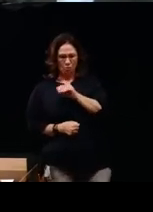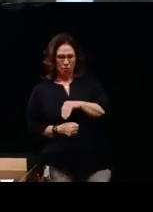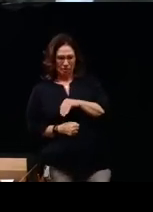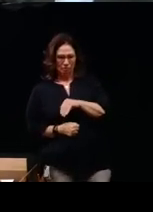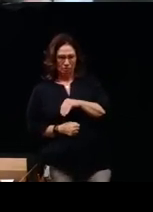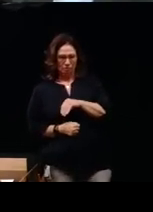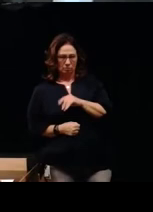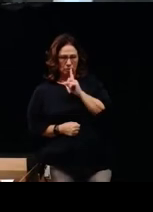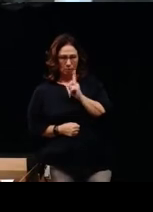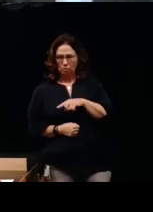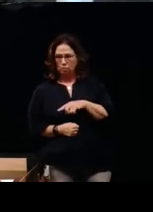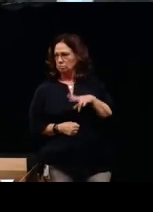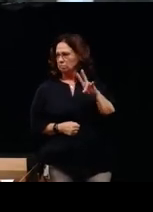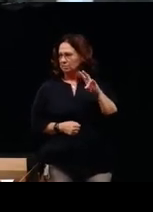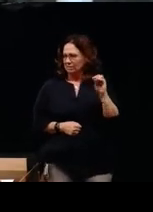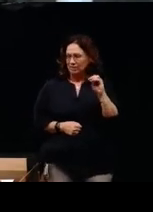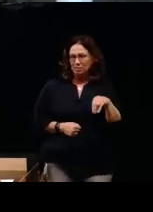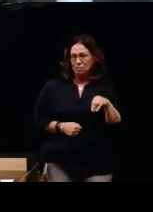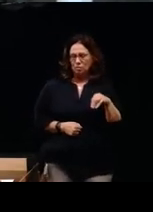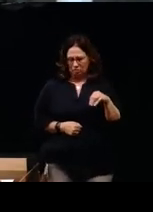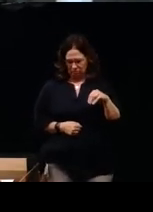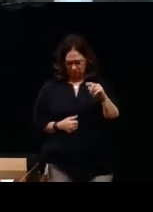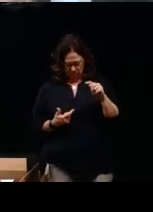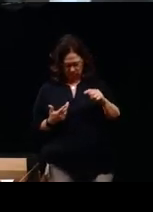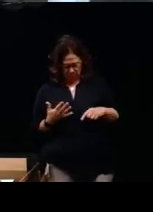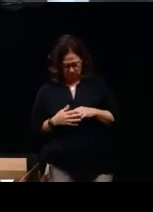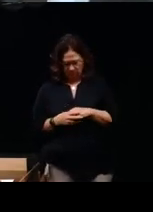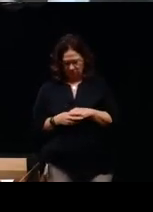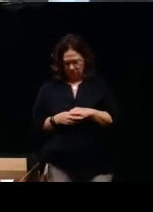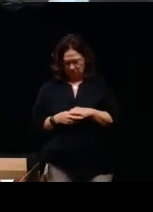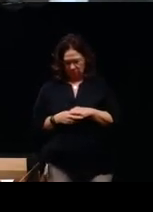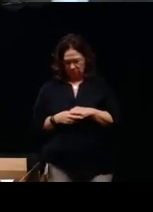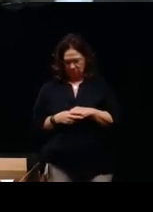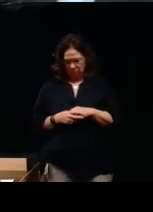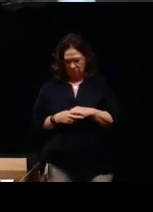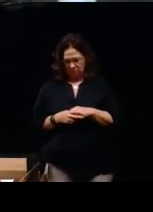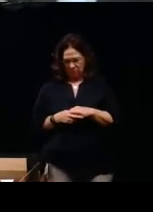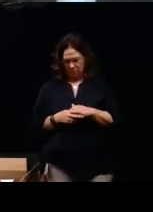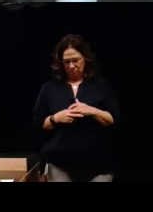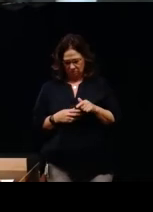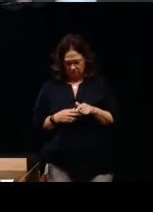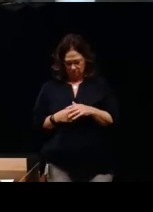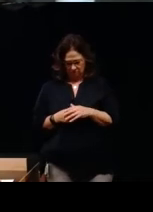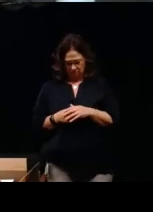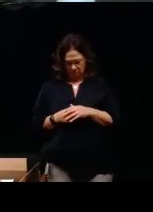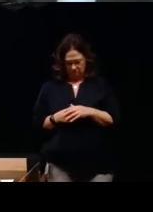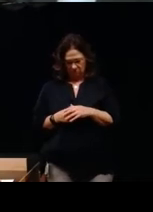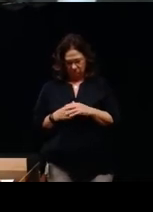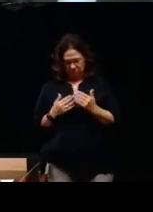trouble, 70% reported headaches. There's a fair amount of heterogeneity in the